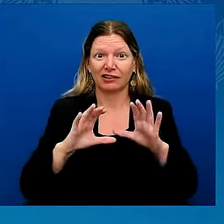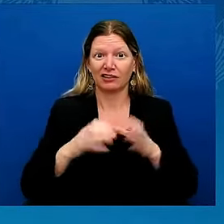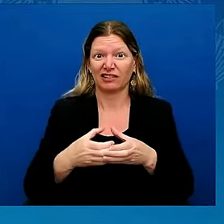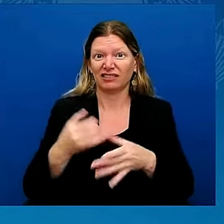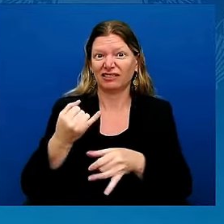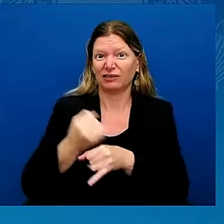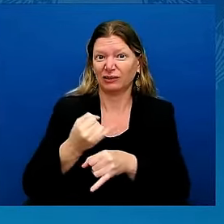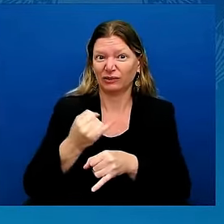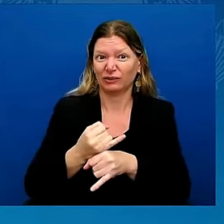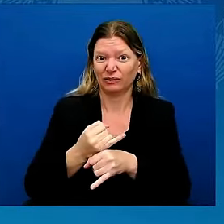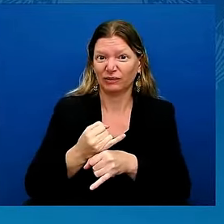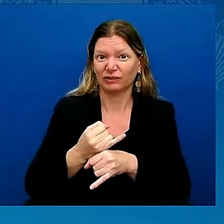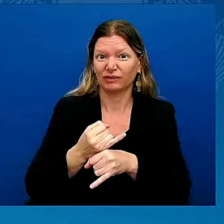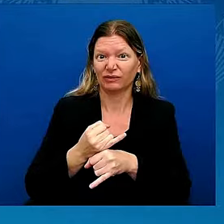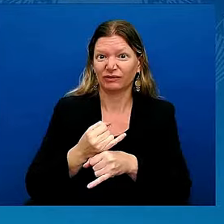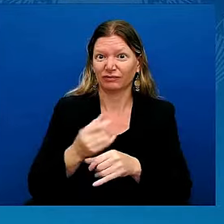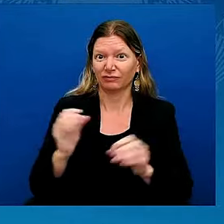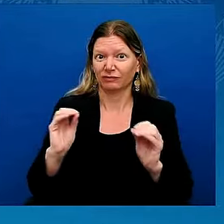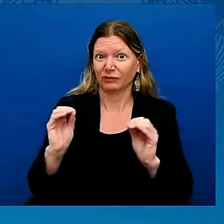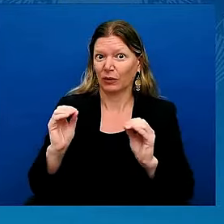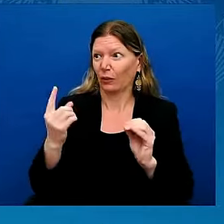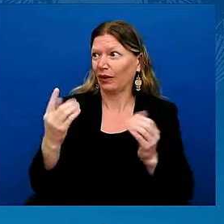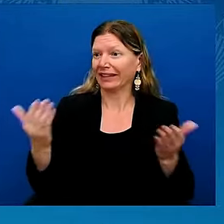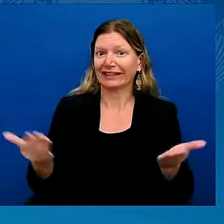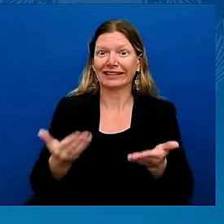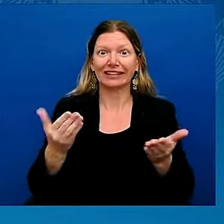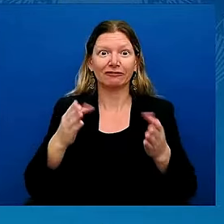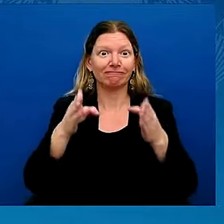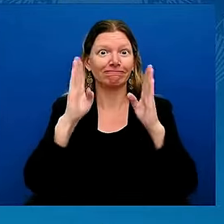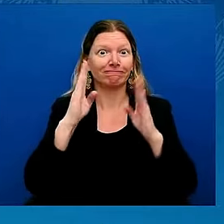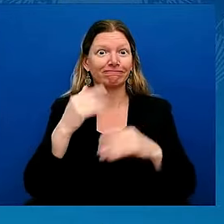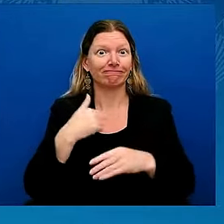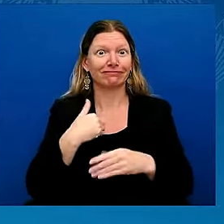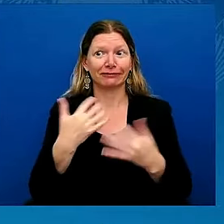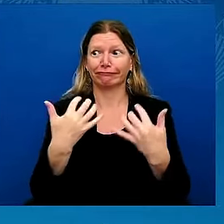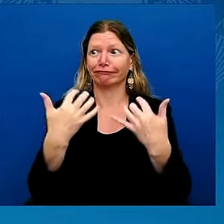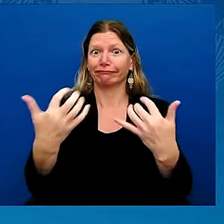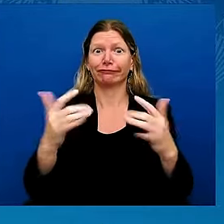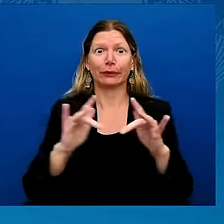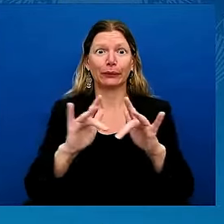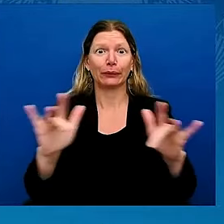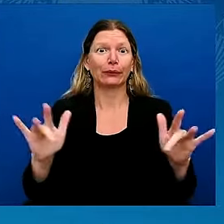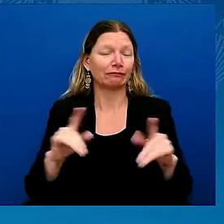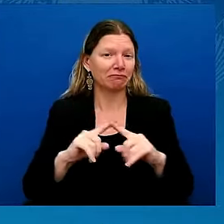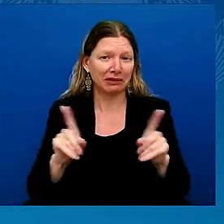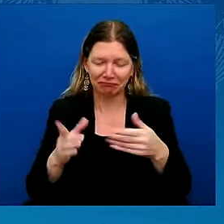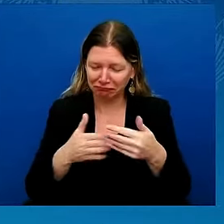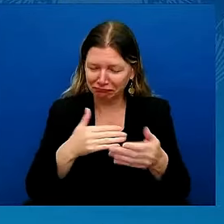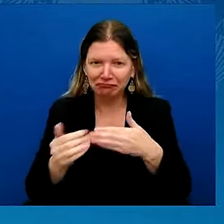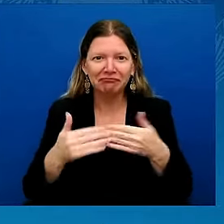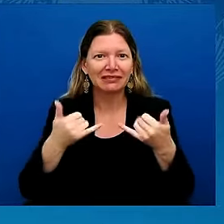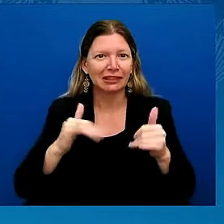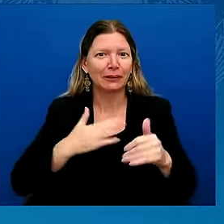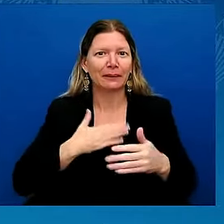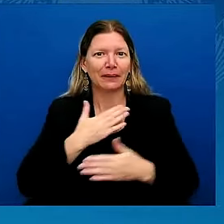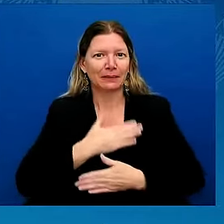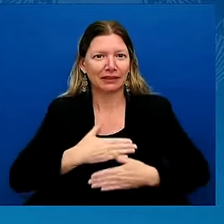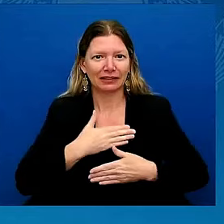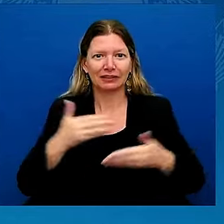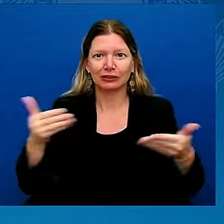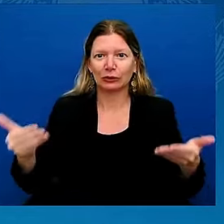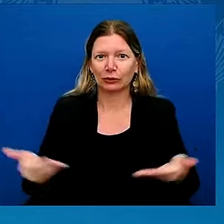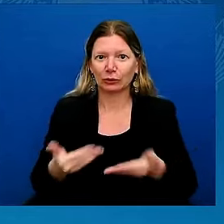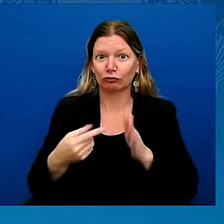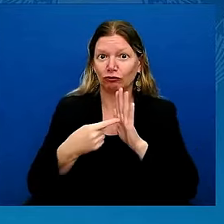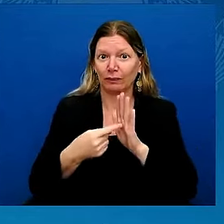my pleasure to introduce the representative from the 13th Congressional District of the great state of New